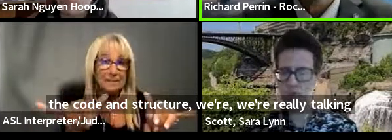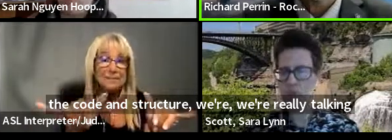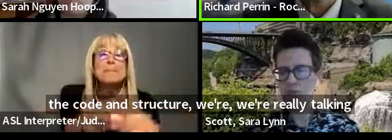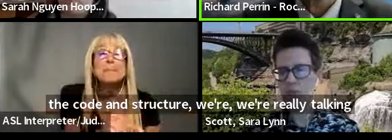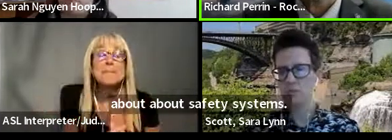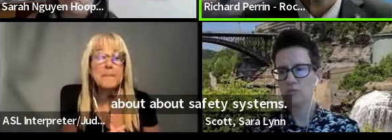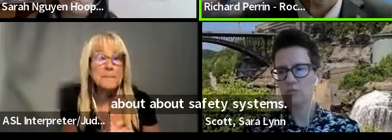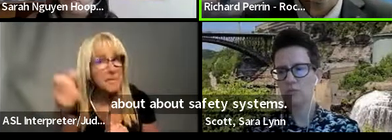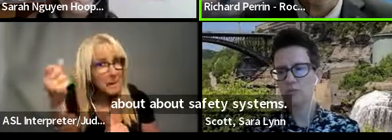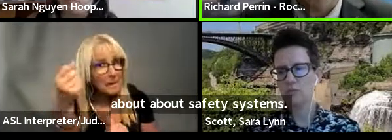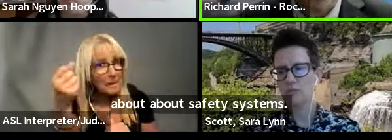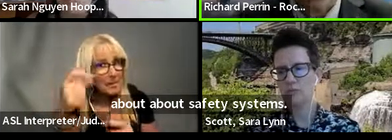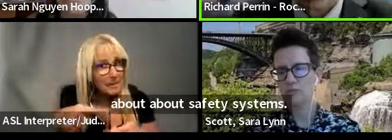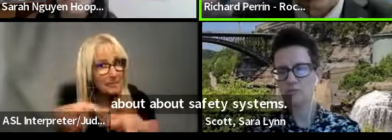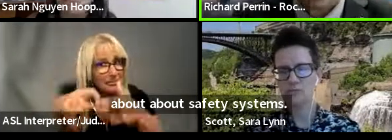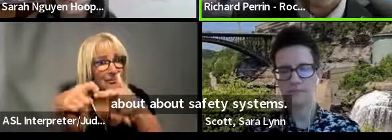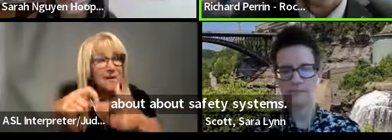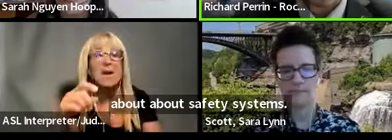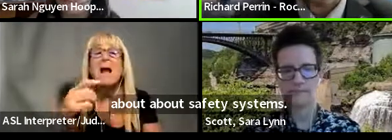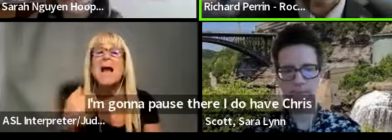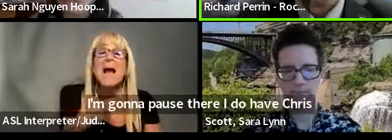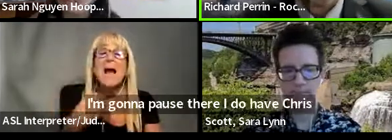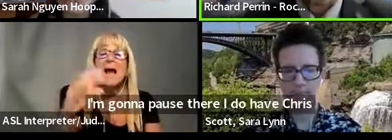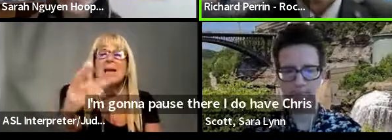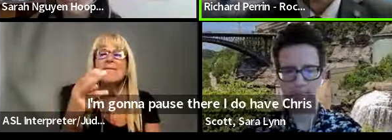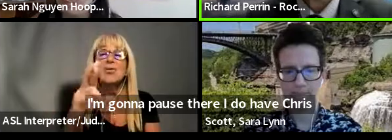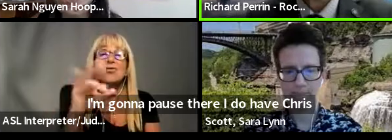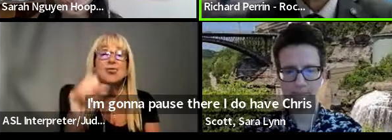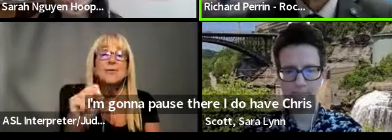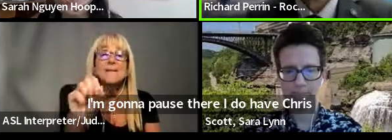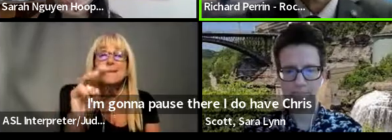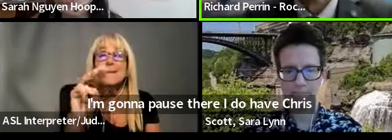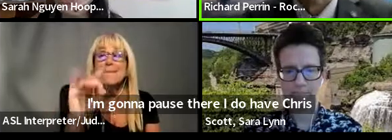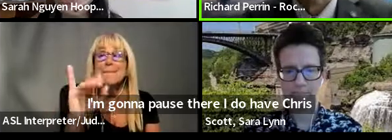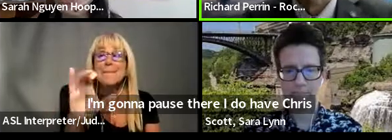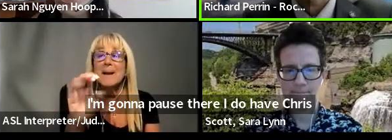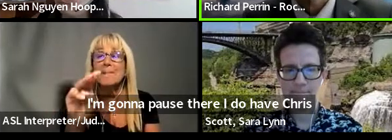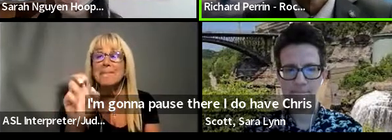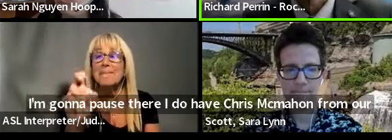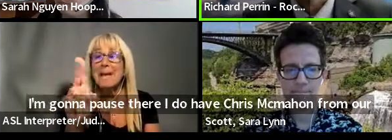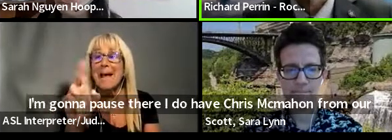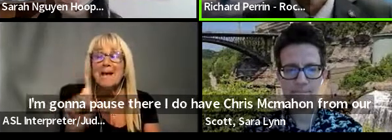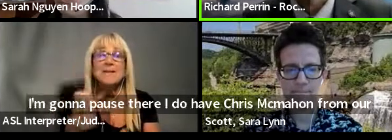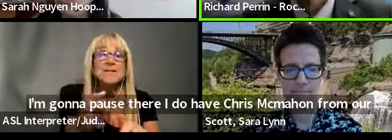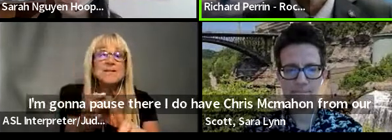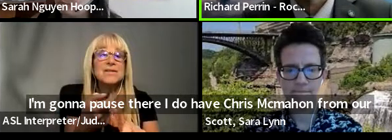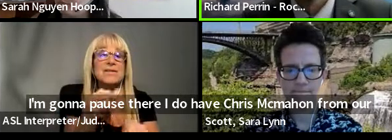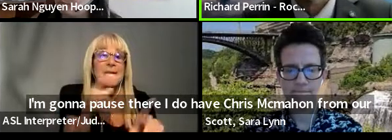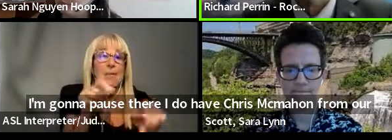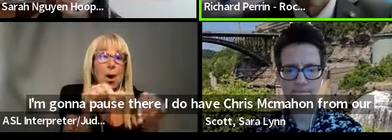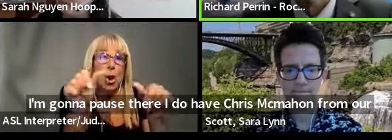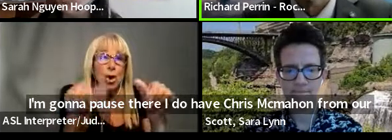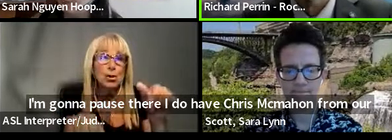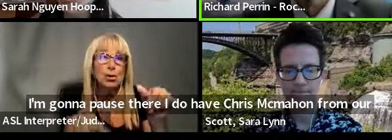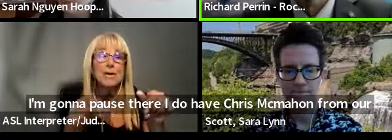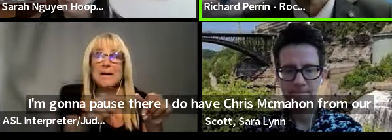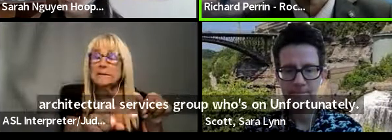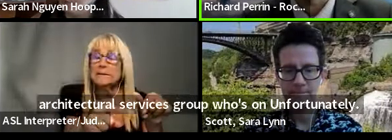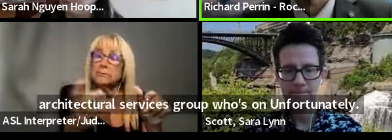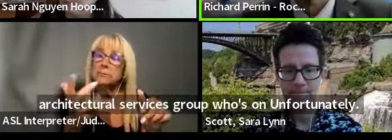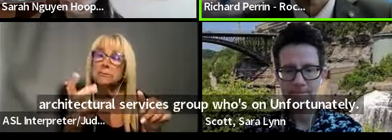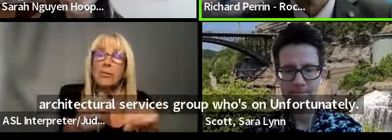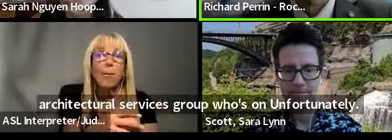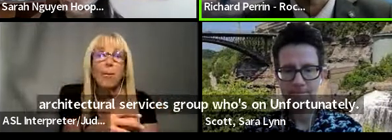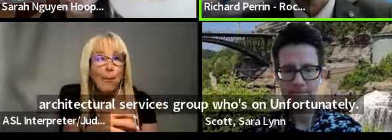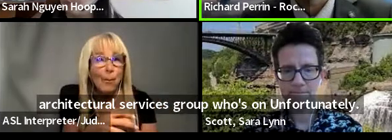there. I do have Chris McManus from our Architectural Services Group who's on. Unfortunately, Chris is more than capable, but